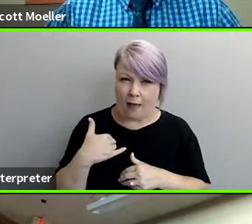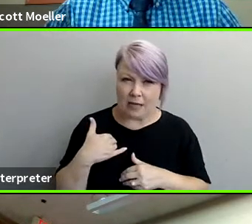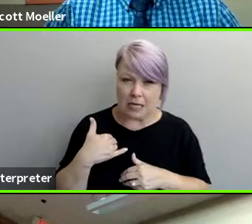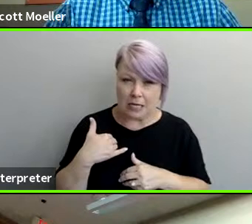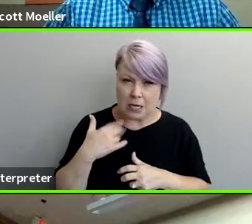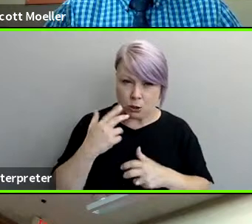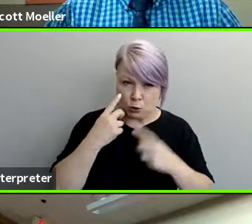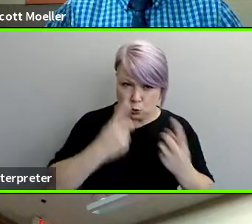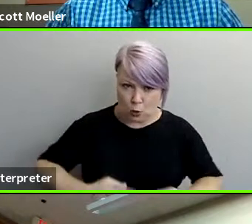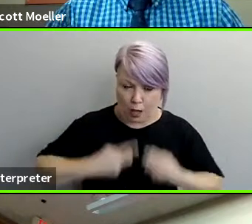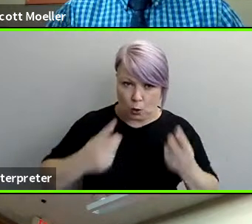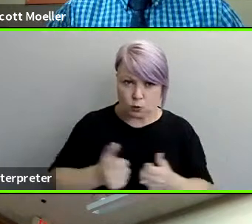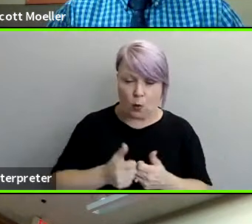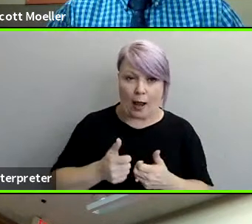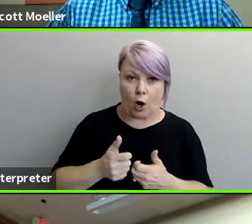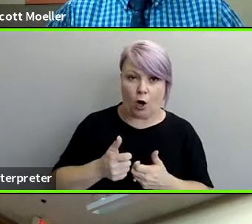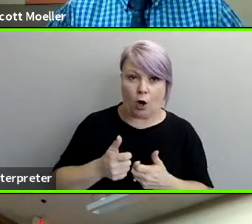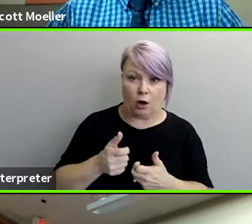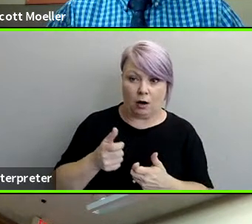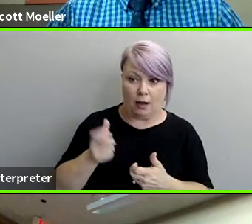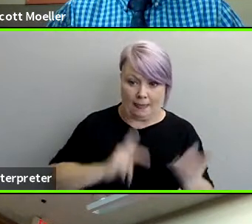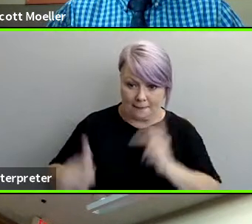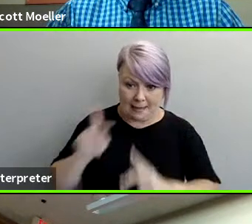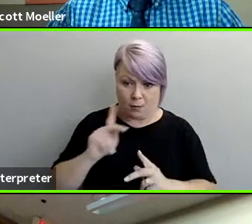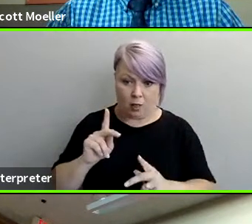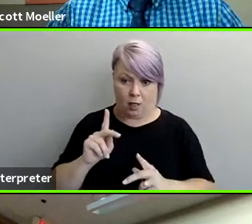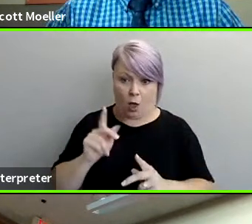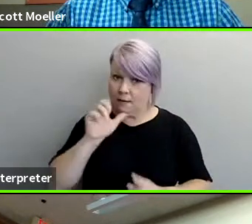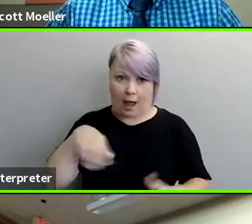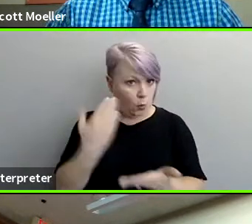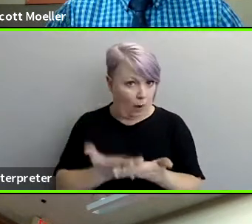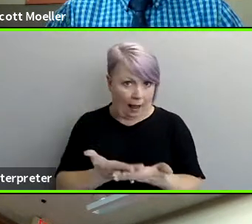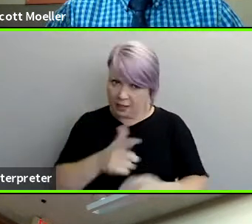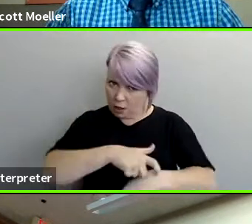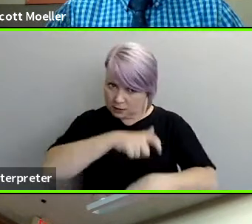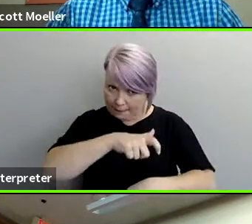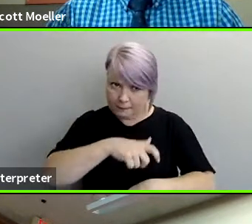than what normally they would, are those timeframes affecting